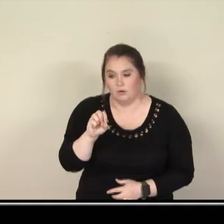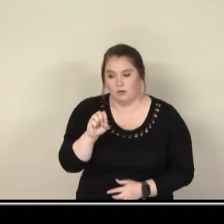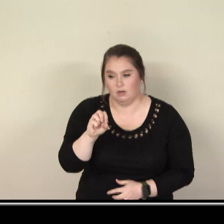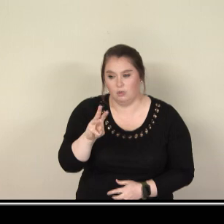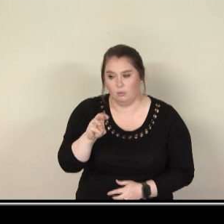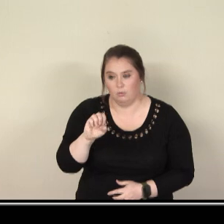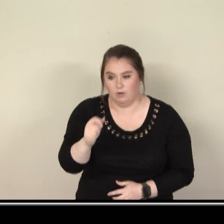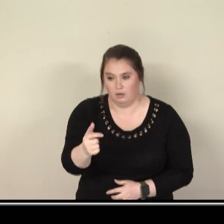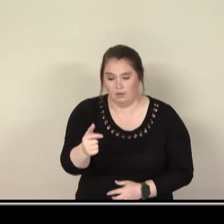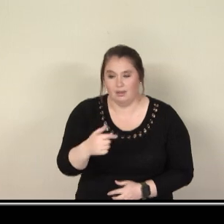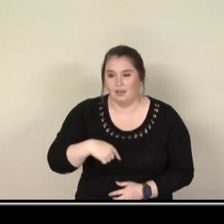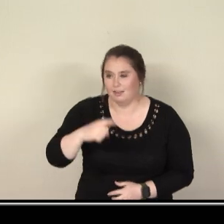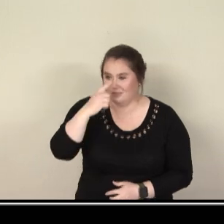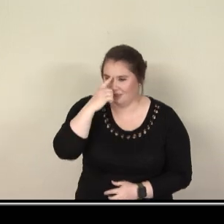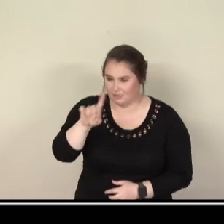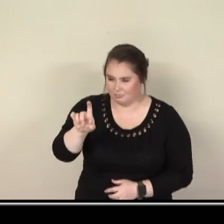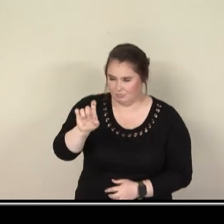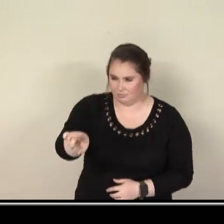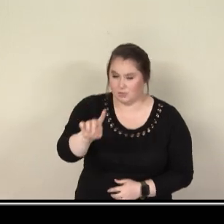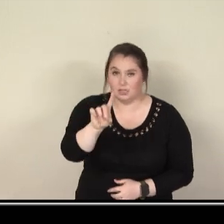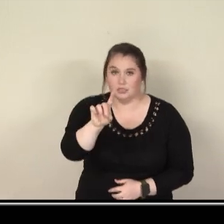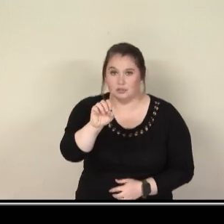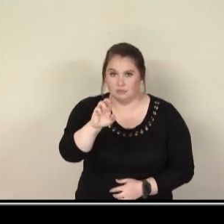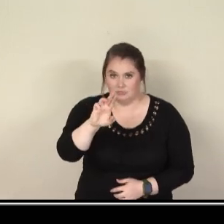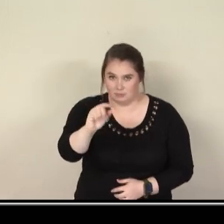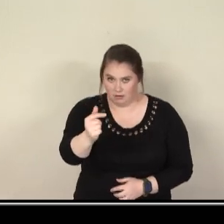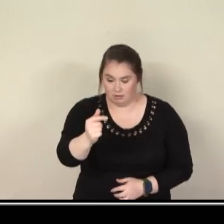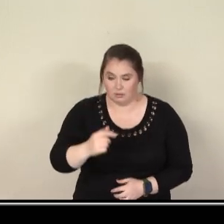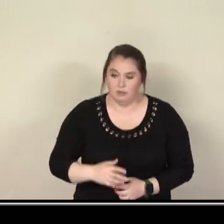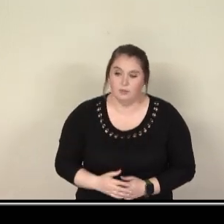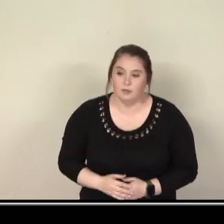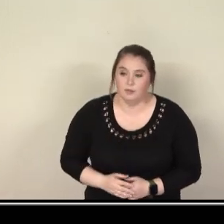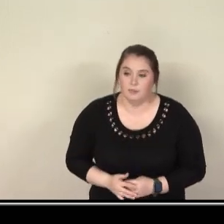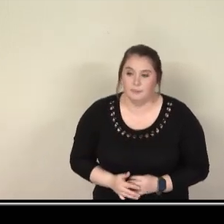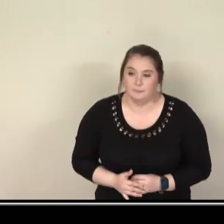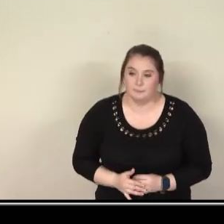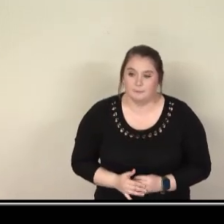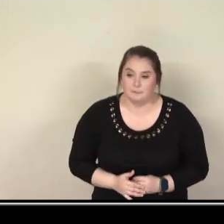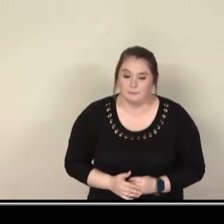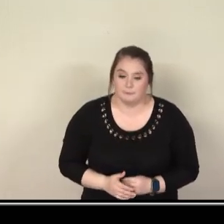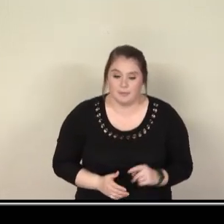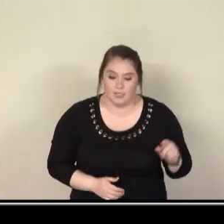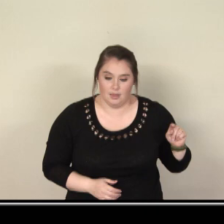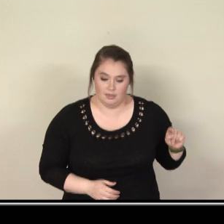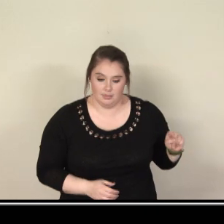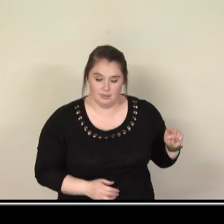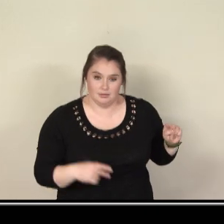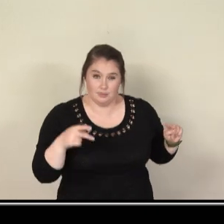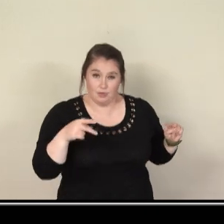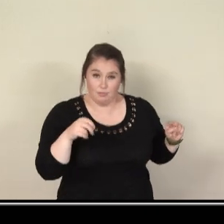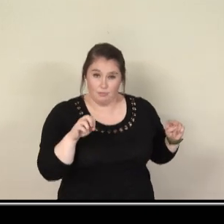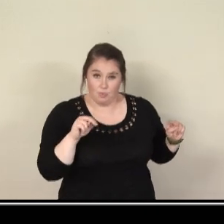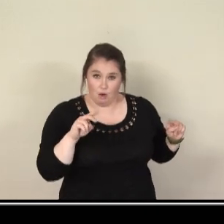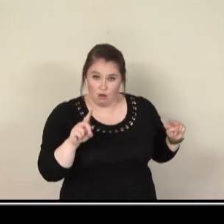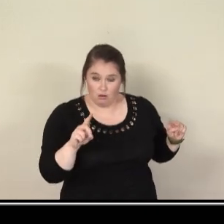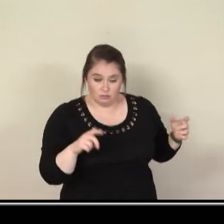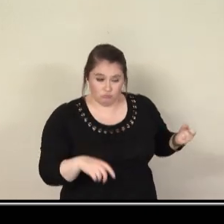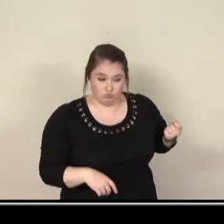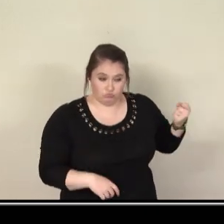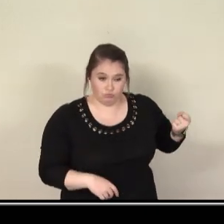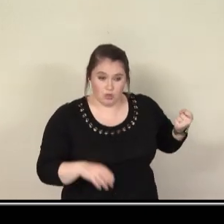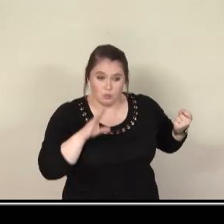I guess this is for maybe Doug. Will this retaining pond, will this help with some of